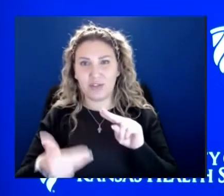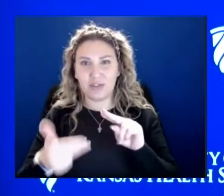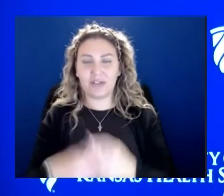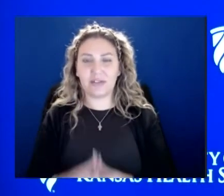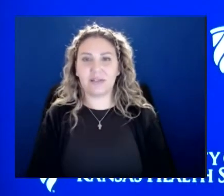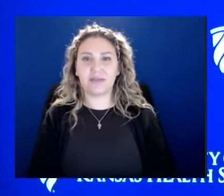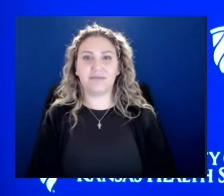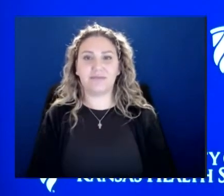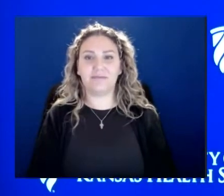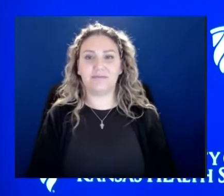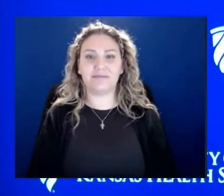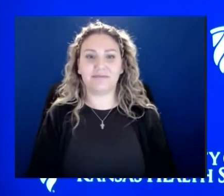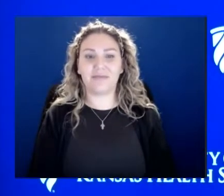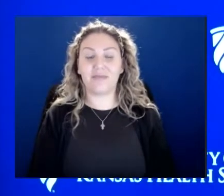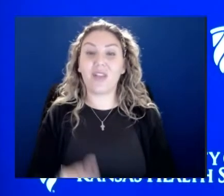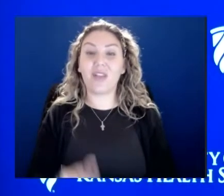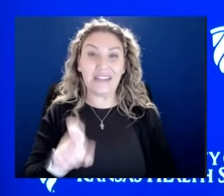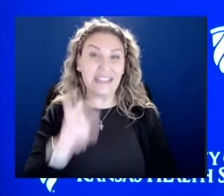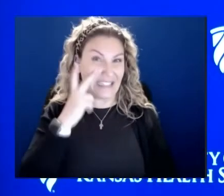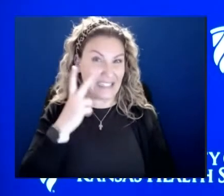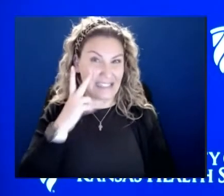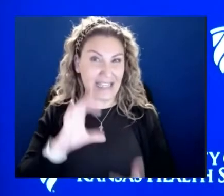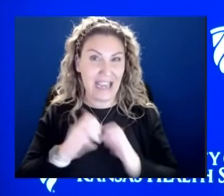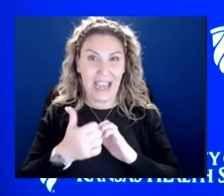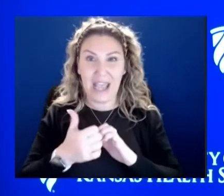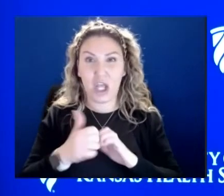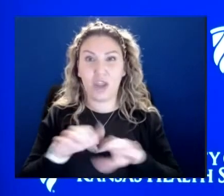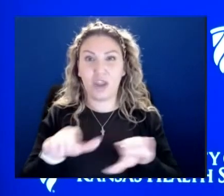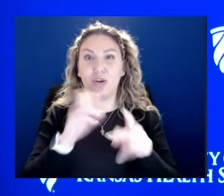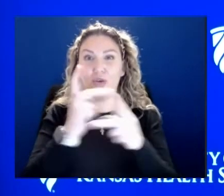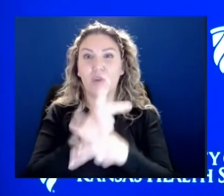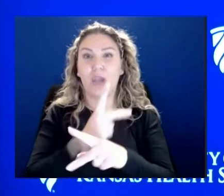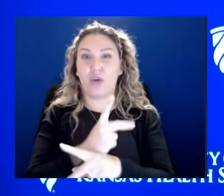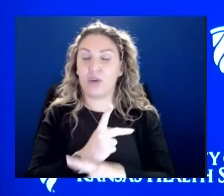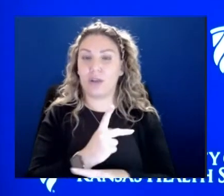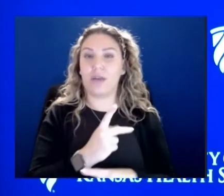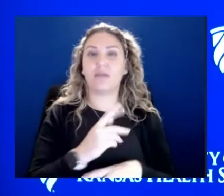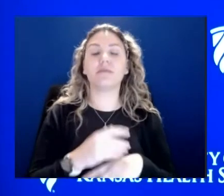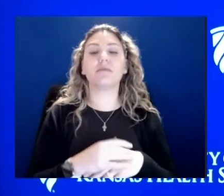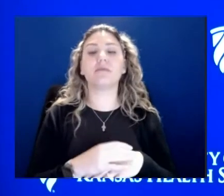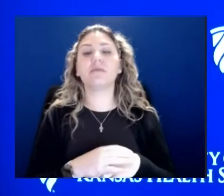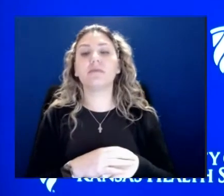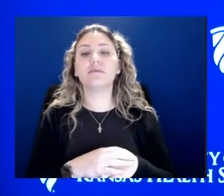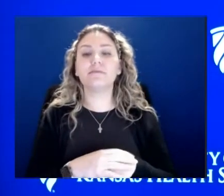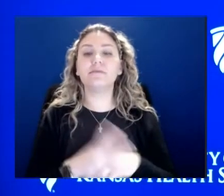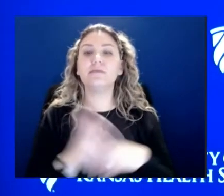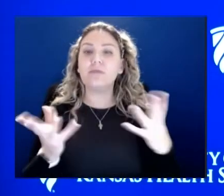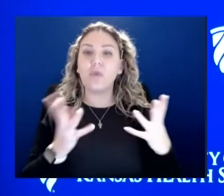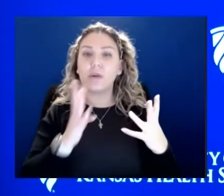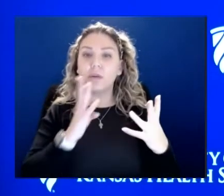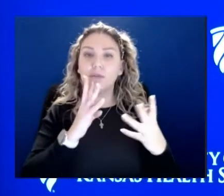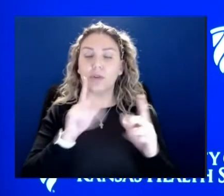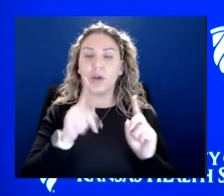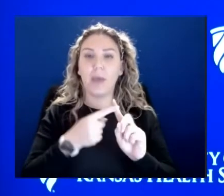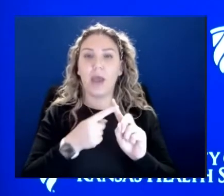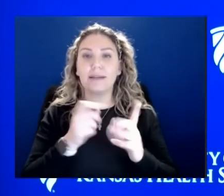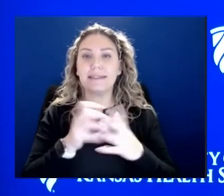We'll have to see how they do calculate that. What we are talking about is the amount of